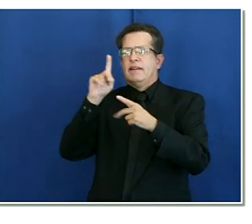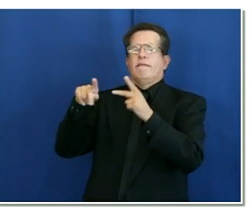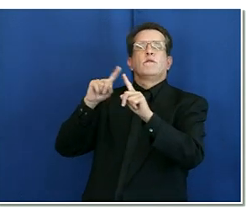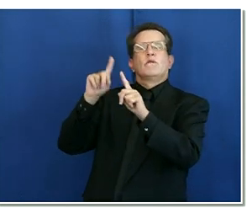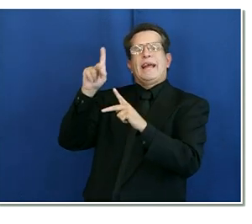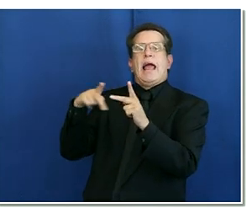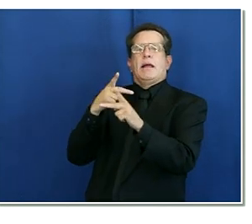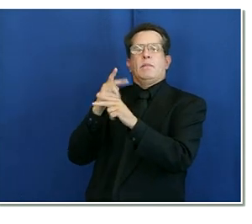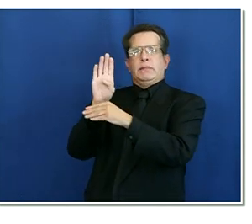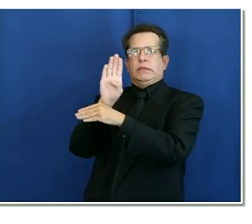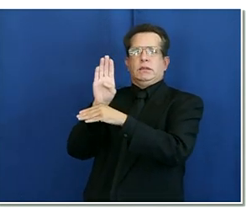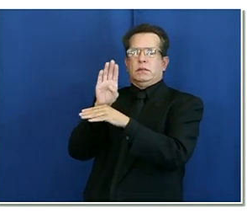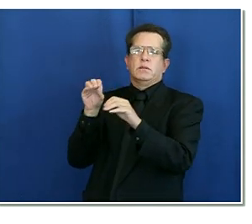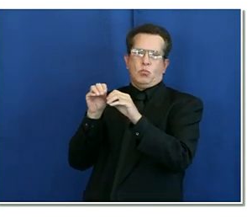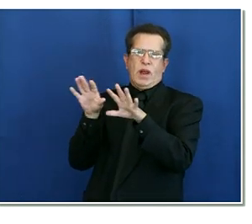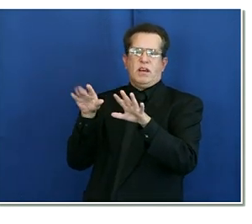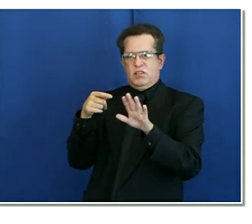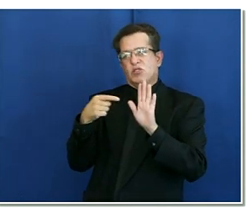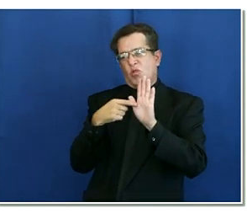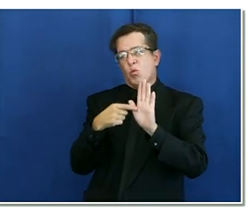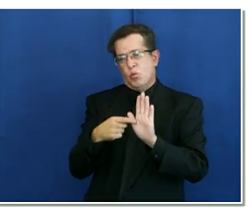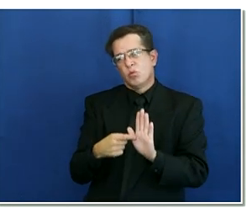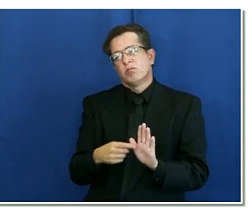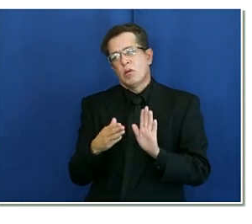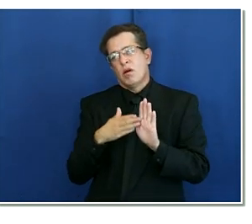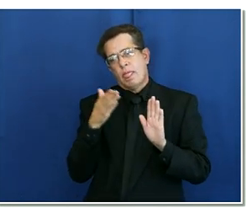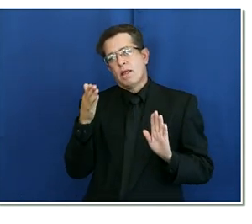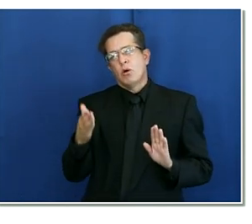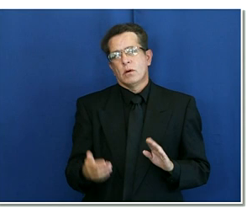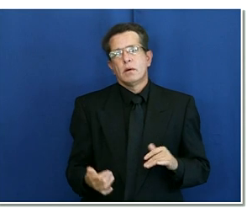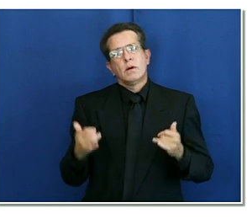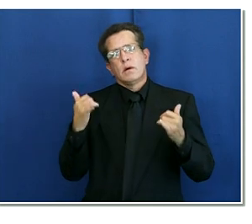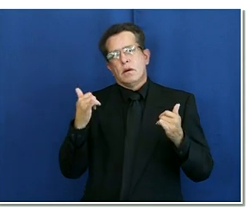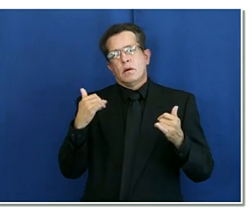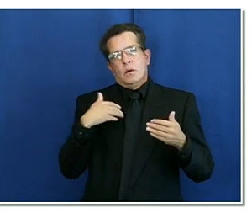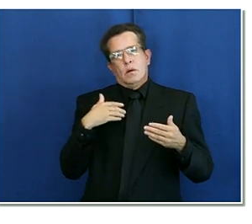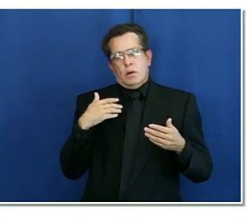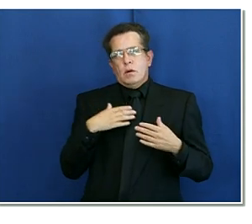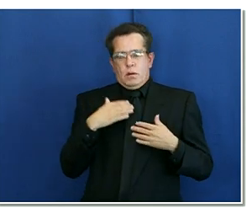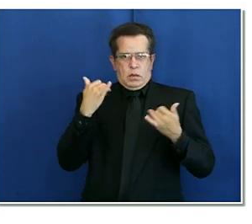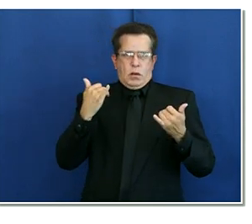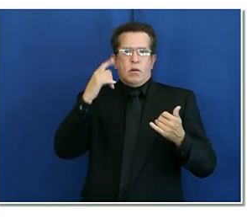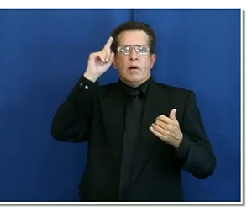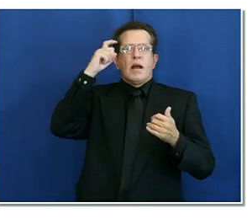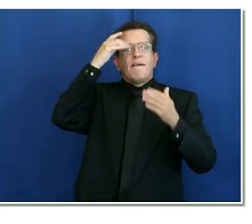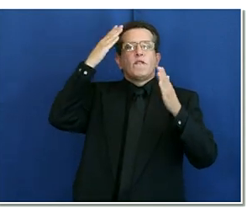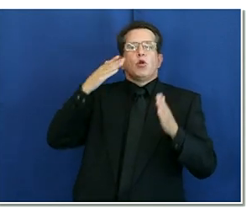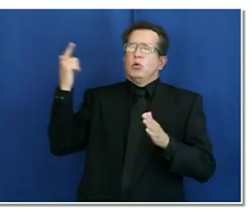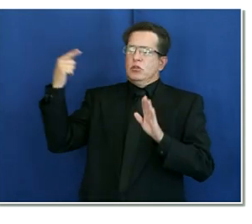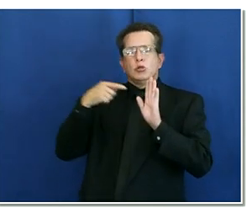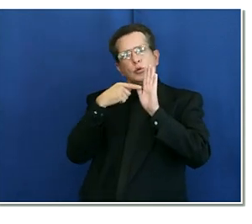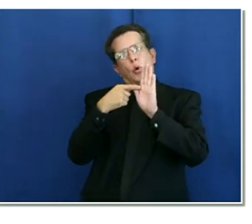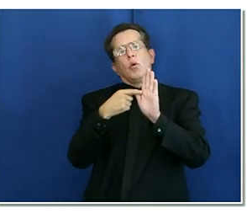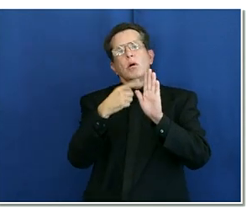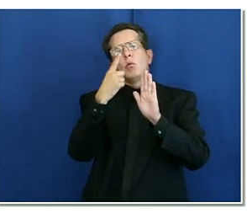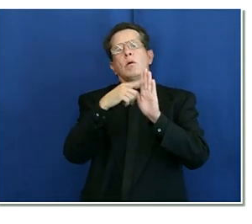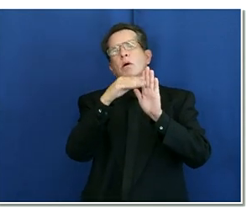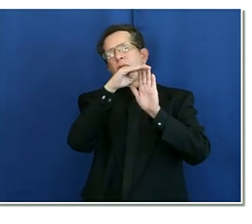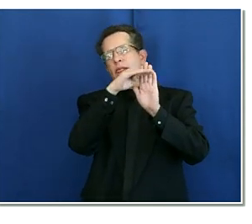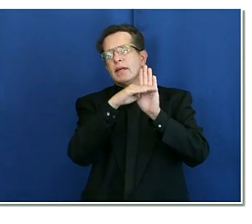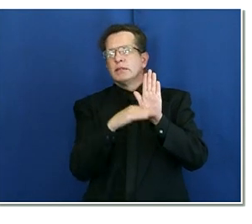businesses. Now, let's move on. As a reminder, the governor announced the blueprint for a